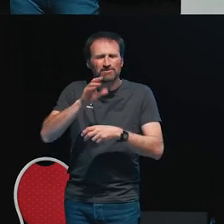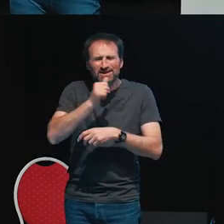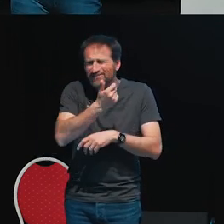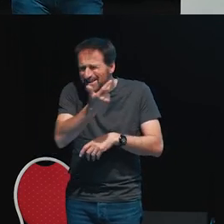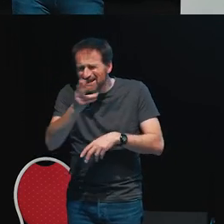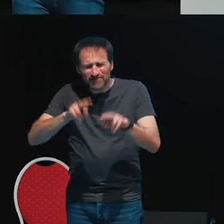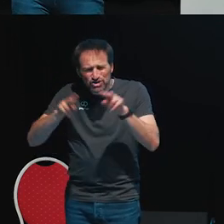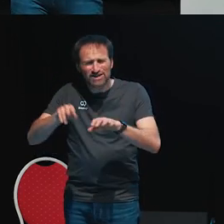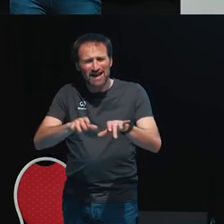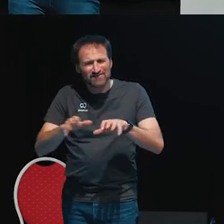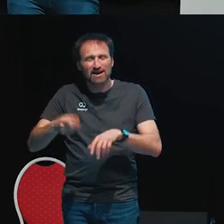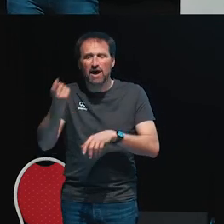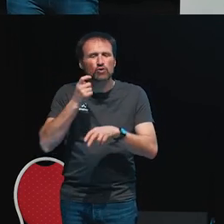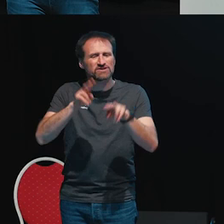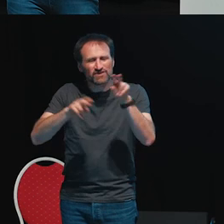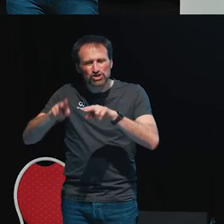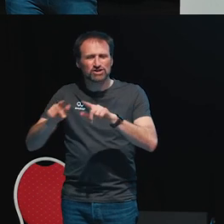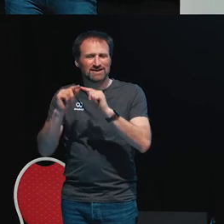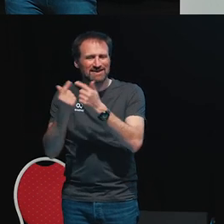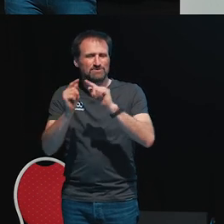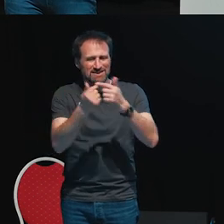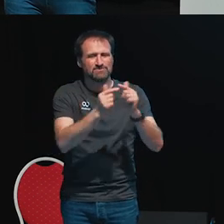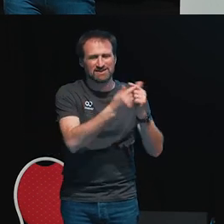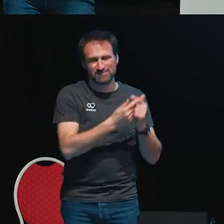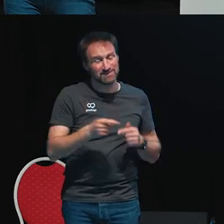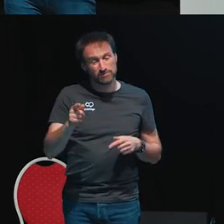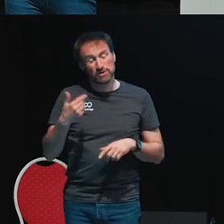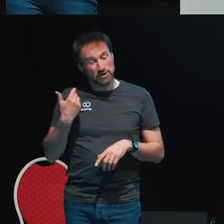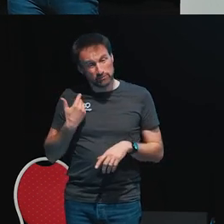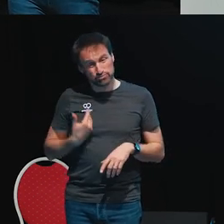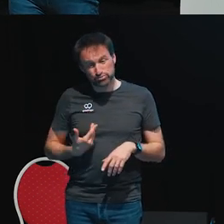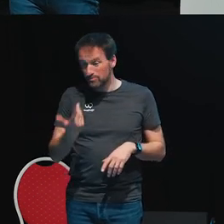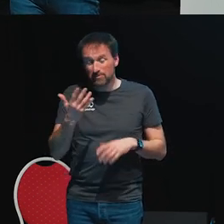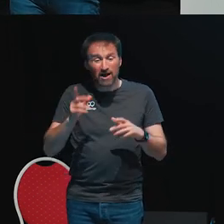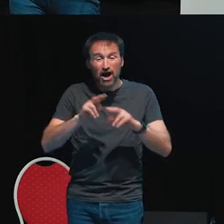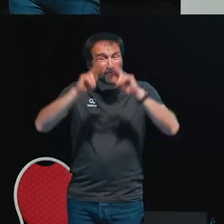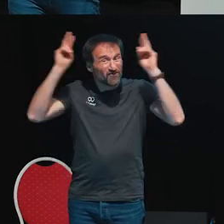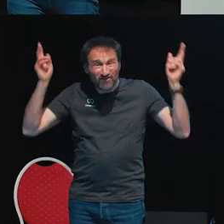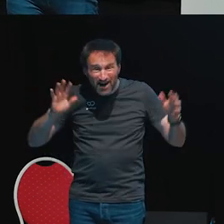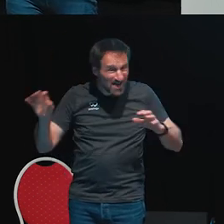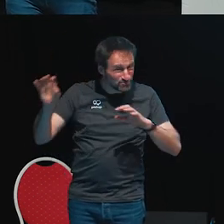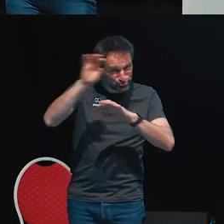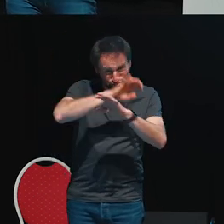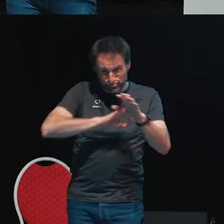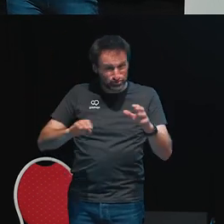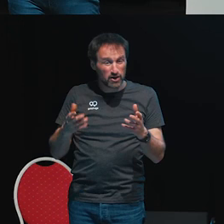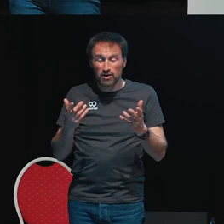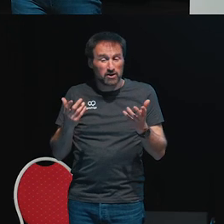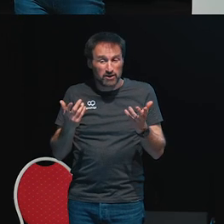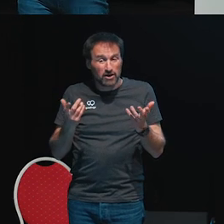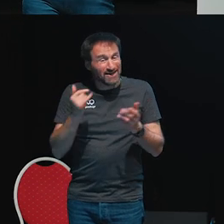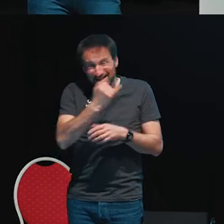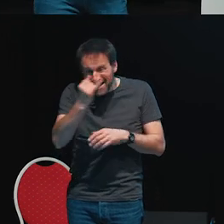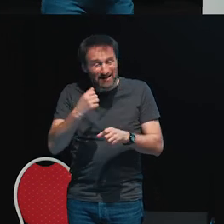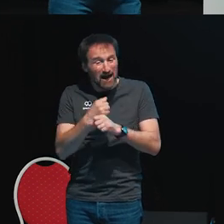extremely distributed. And not even the sense of, oh, there's so many engineers all over the world distributed. Each of them